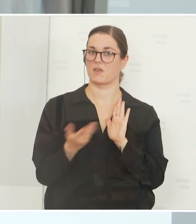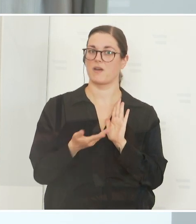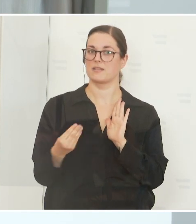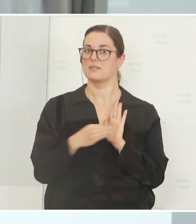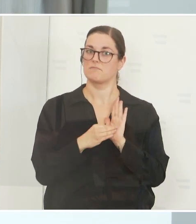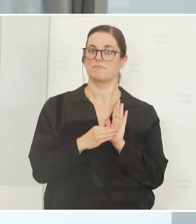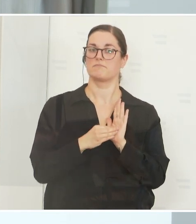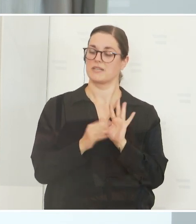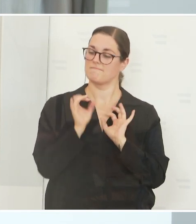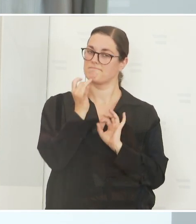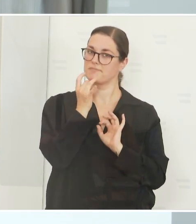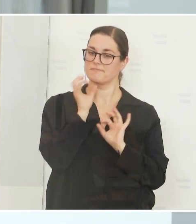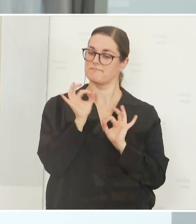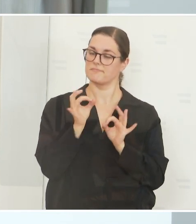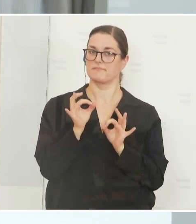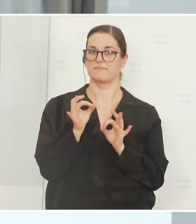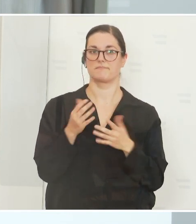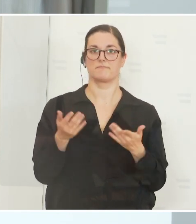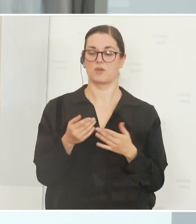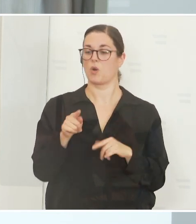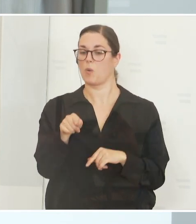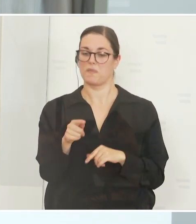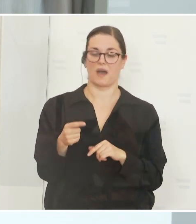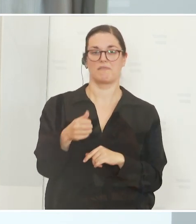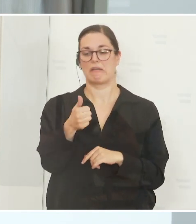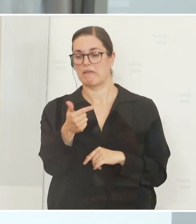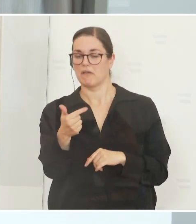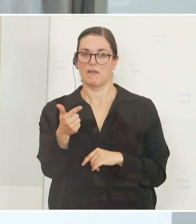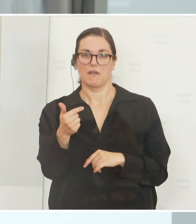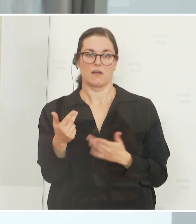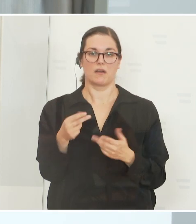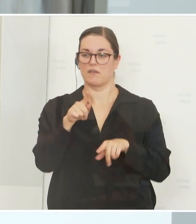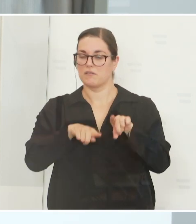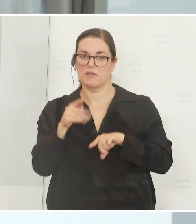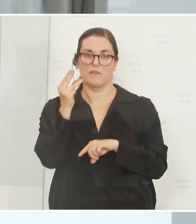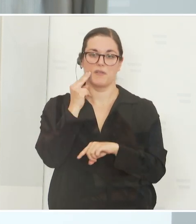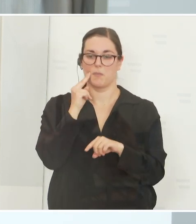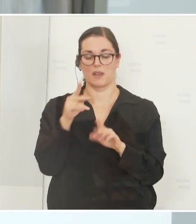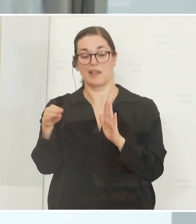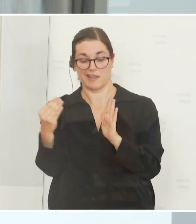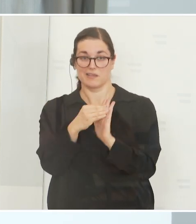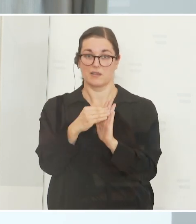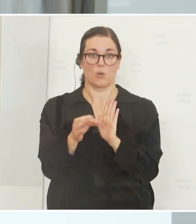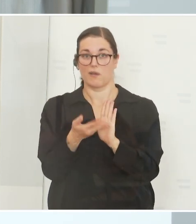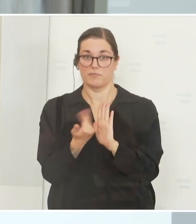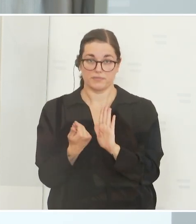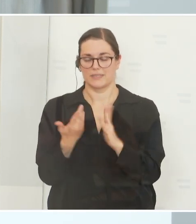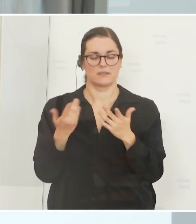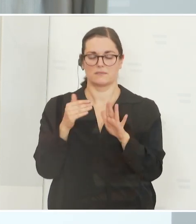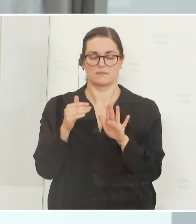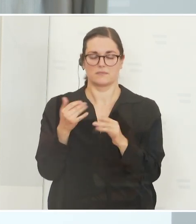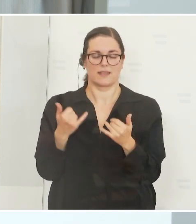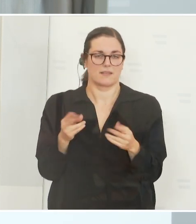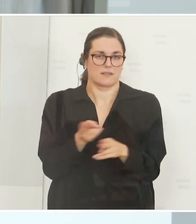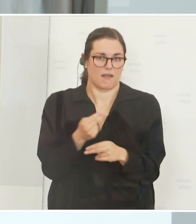a specific company is on or off the list, I think it's too early to tell. Negotiations are ongoing.